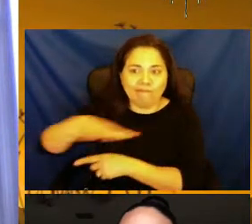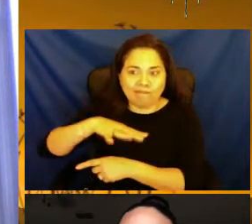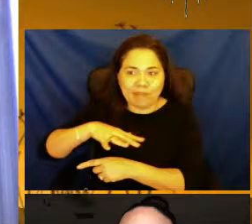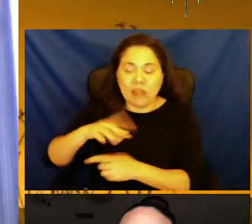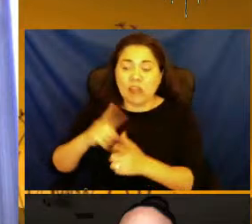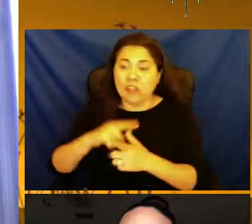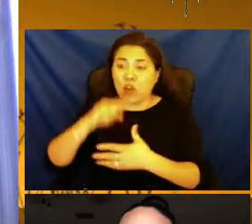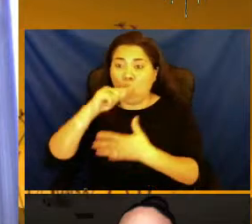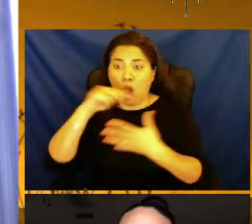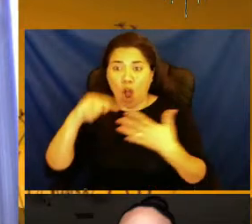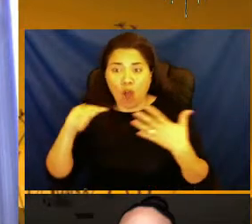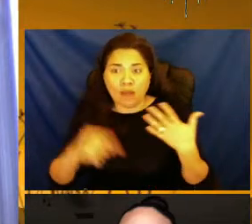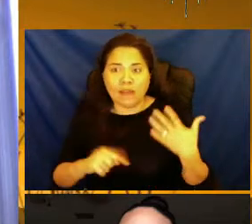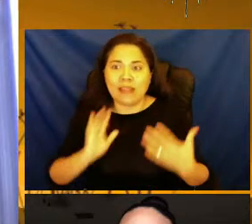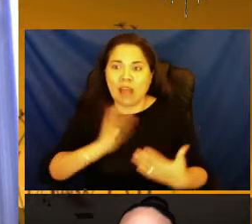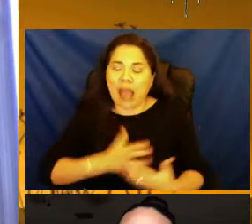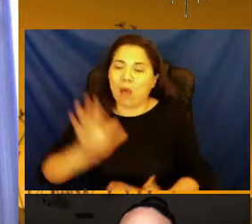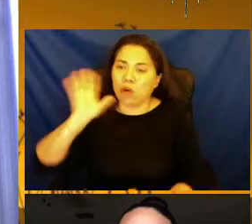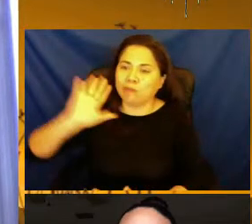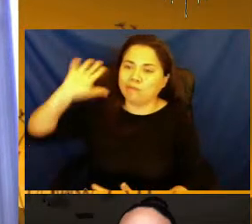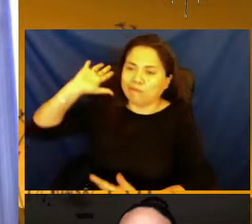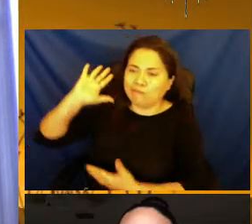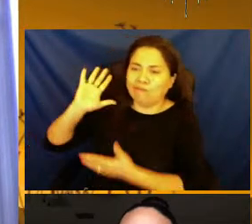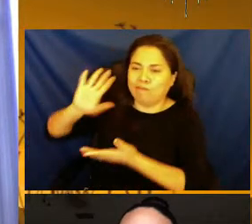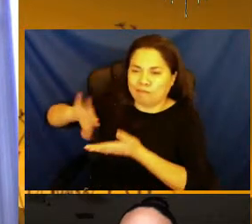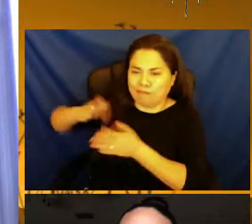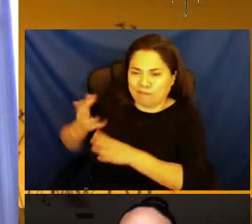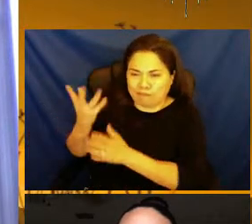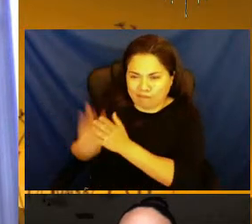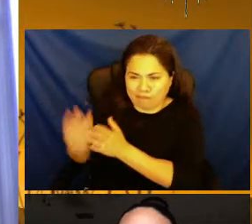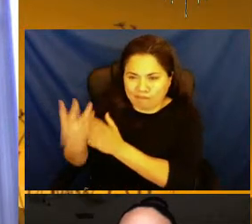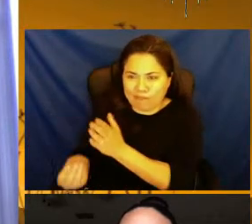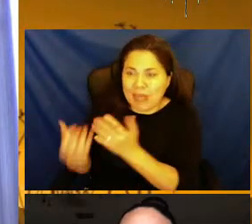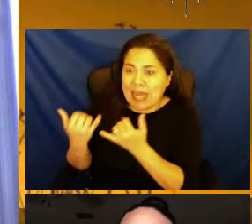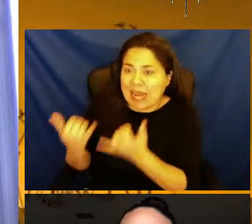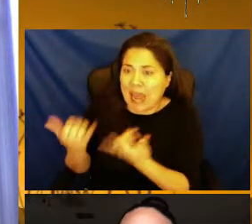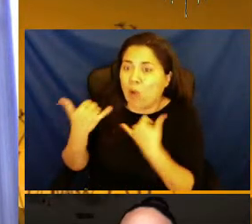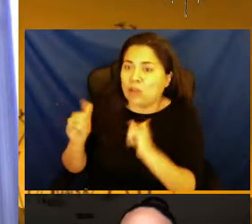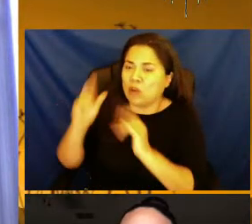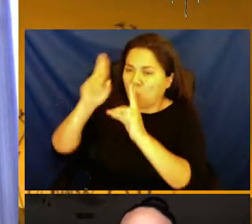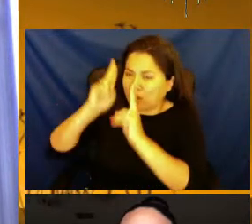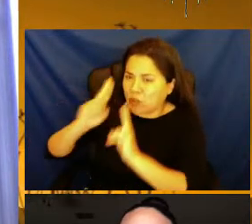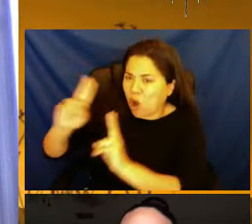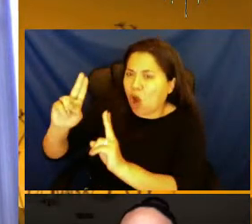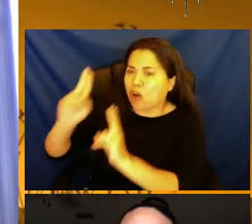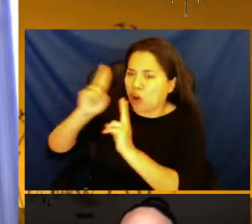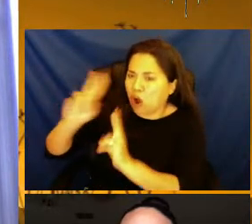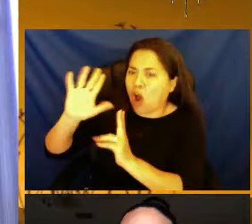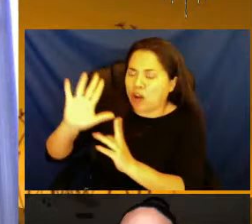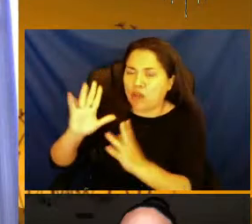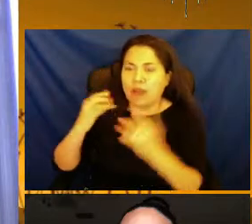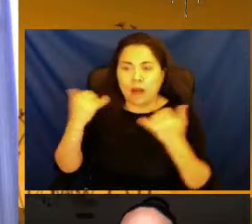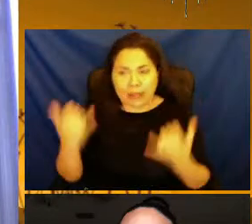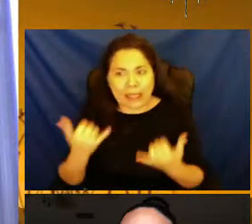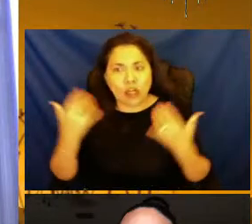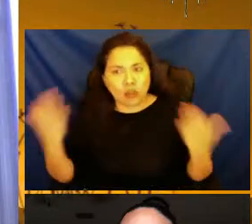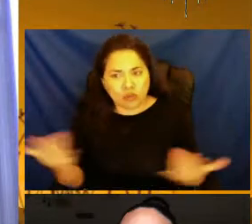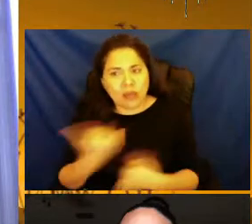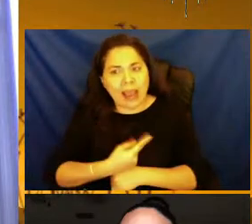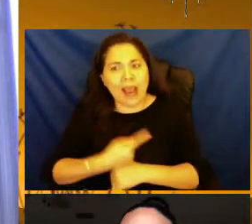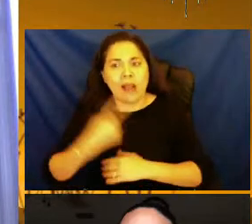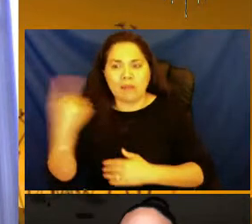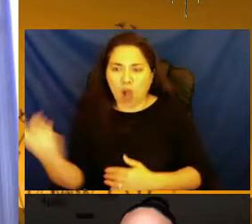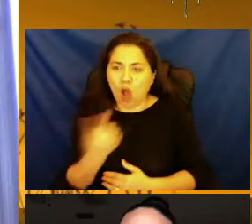these ancestors, all of these people that have passed on now, we still want to honor them and honor their presence with us always, and that